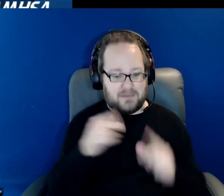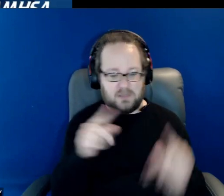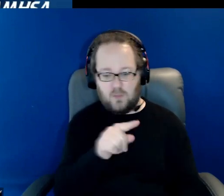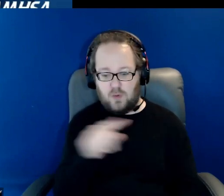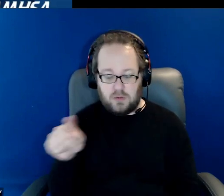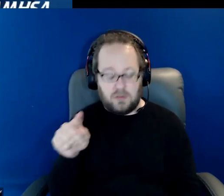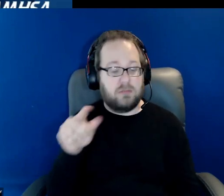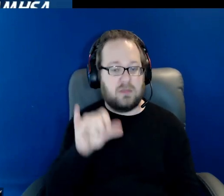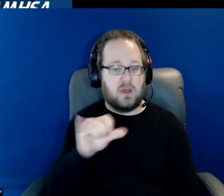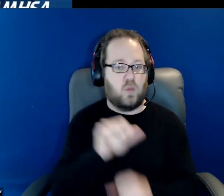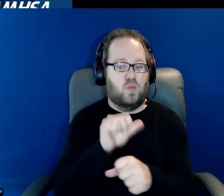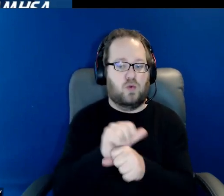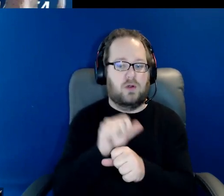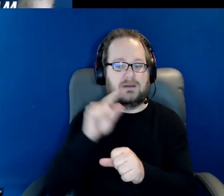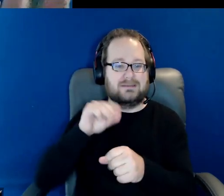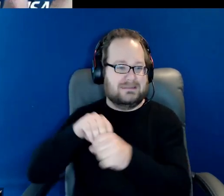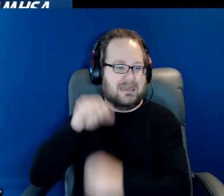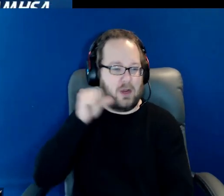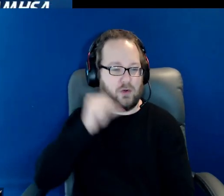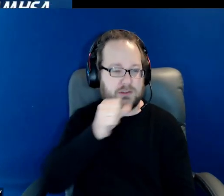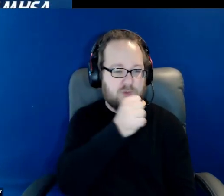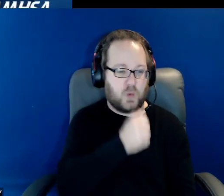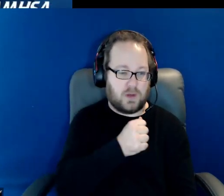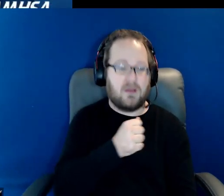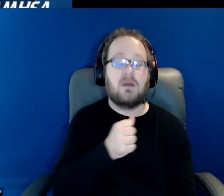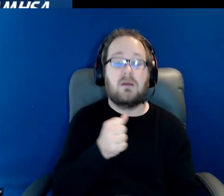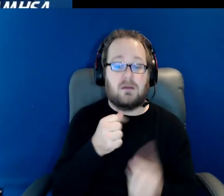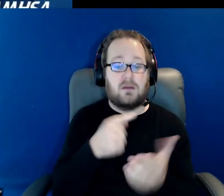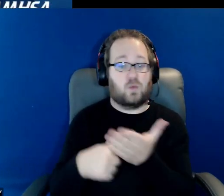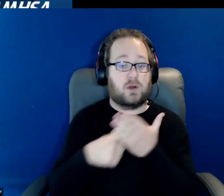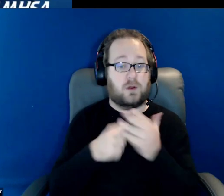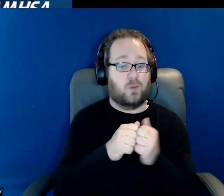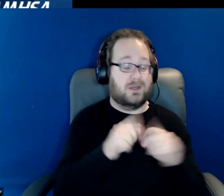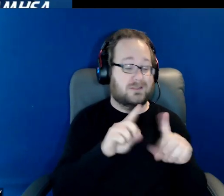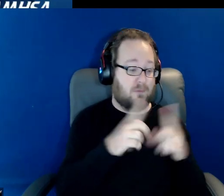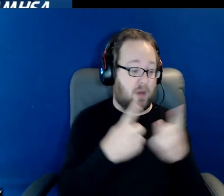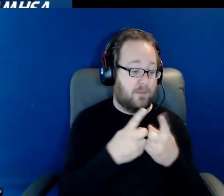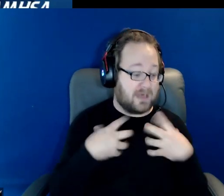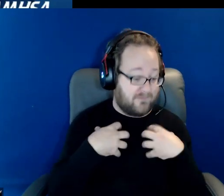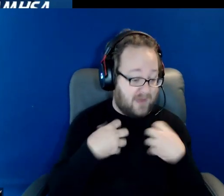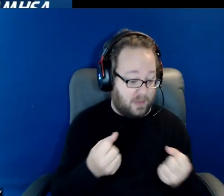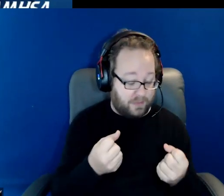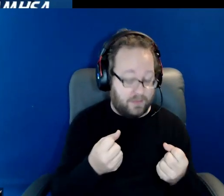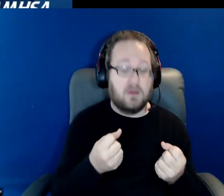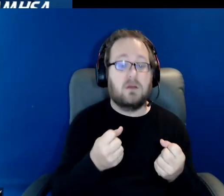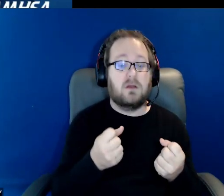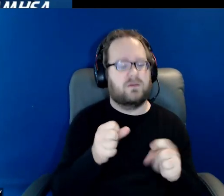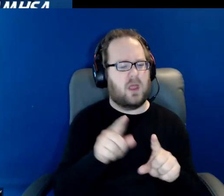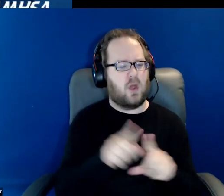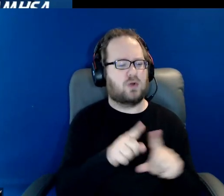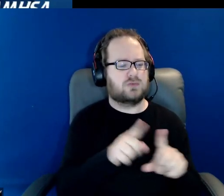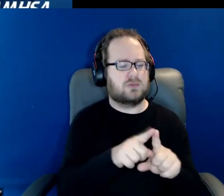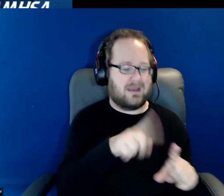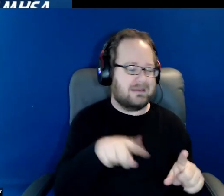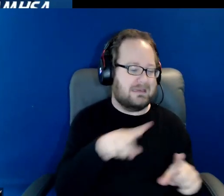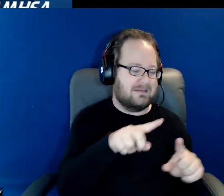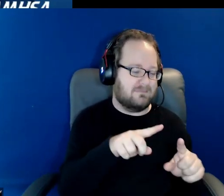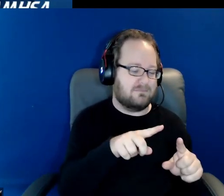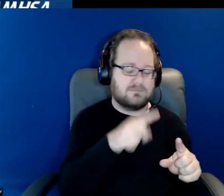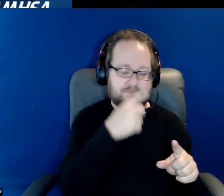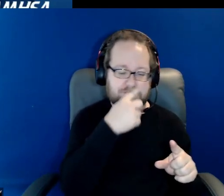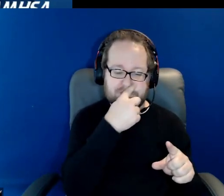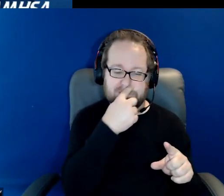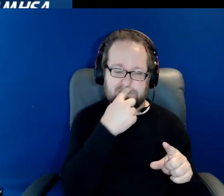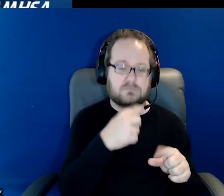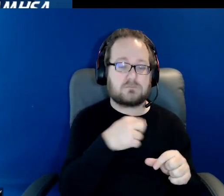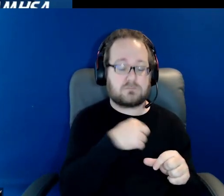with the Department of Health in Arizona and the leaders in heat planning, they also shared with me that a majority of the people